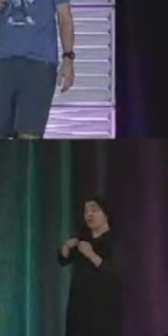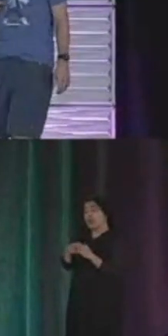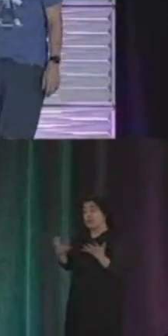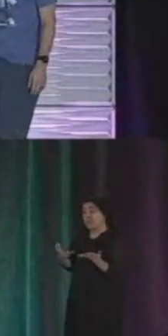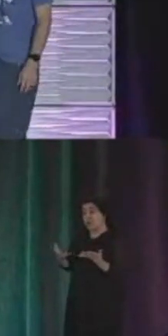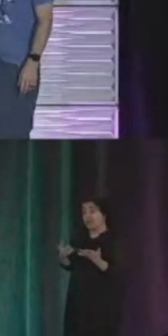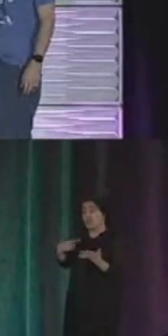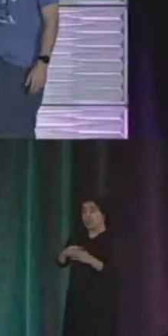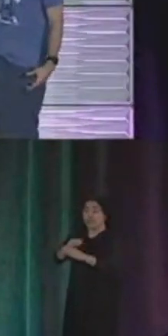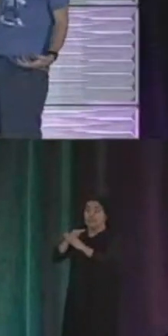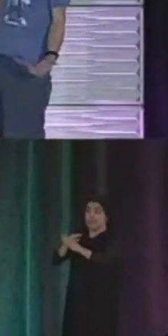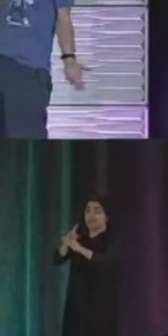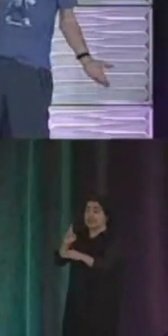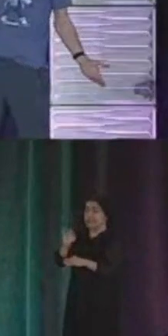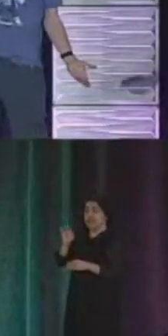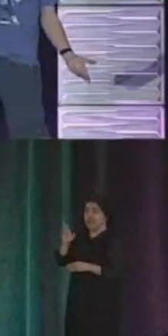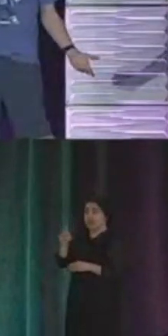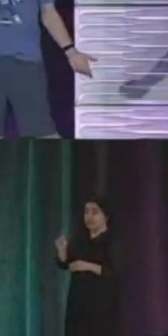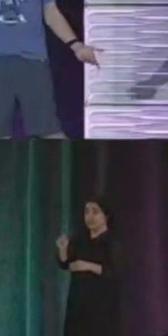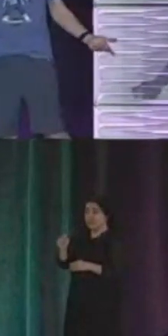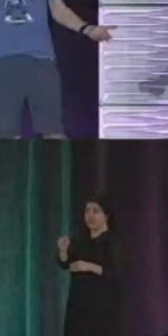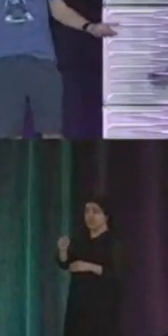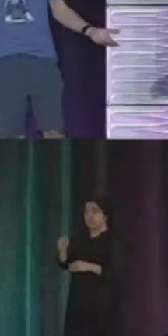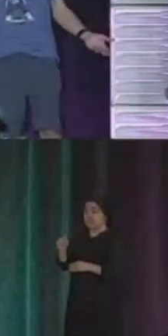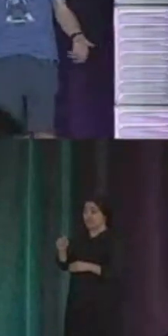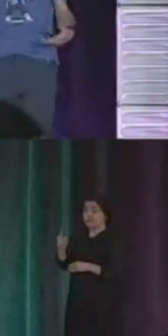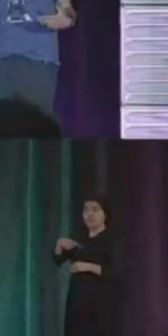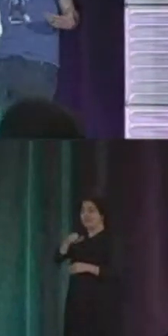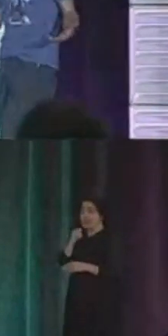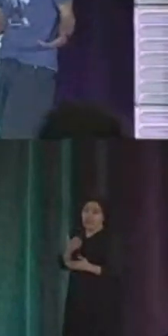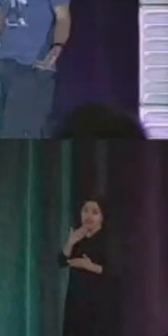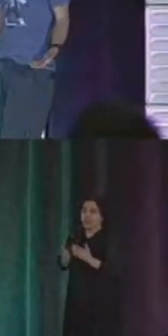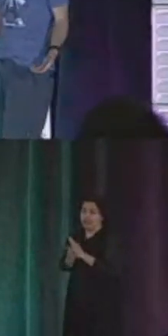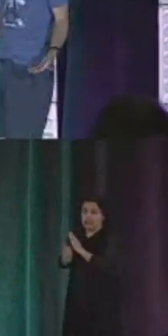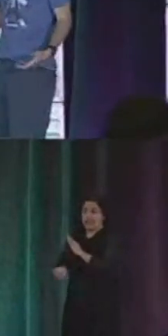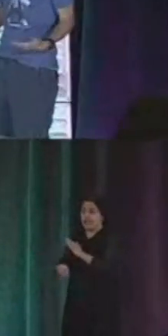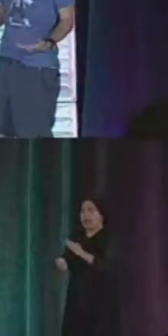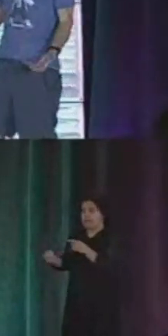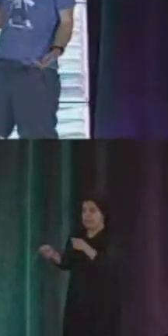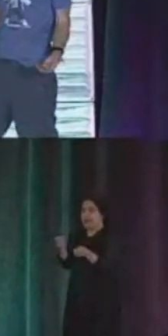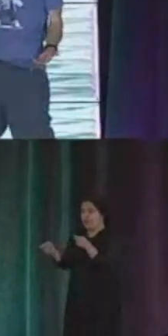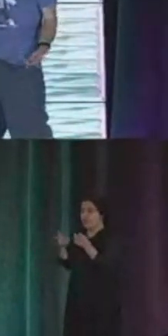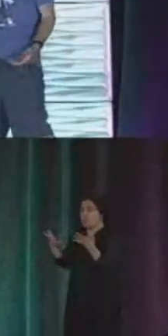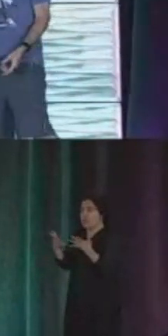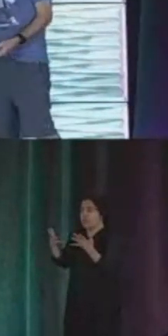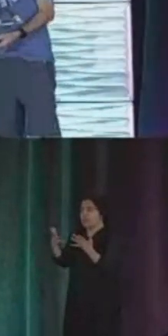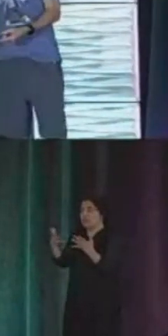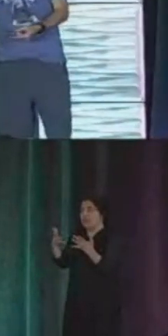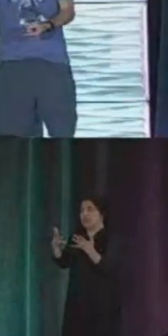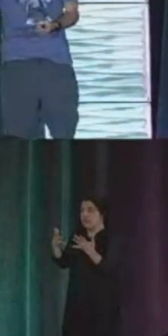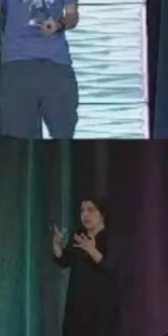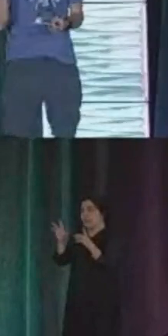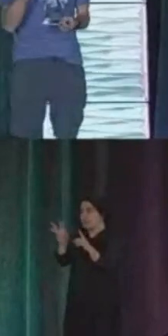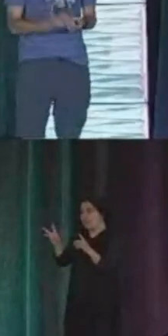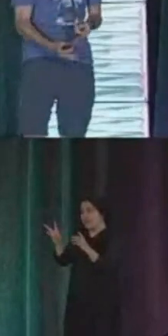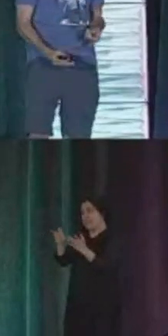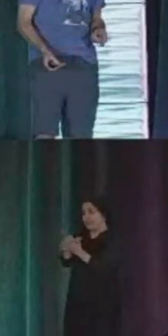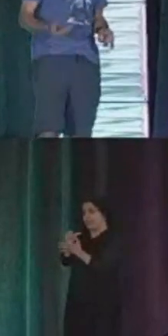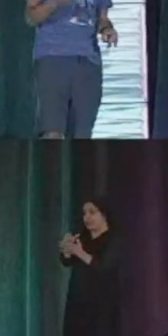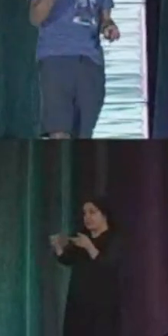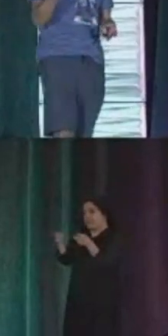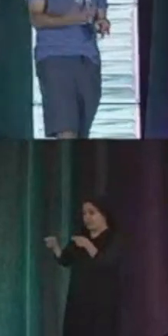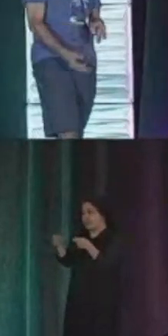default. We are not as good as browsers at managing what the browser manages. So you have to think about